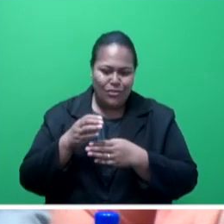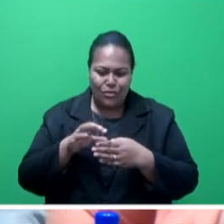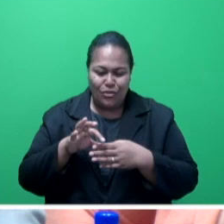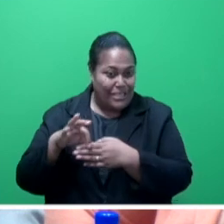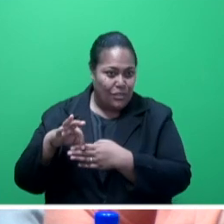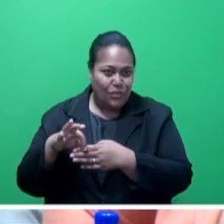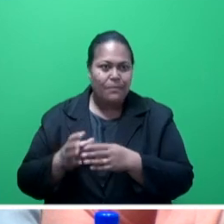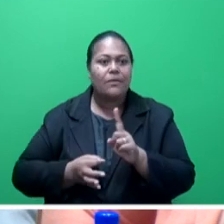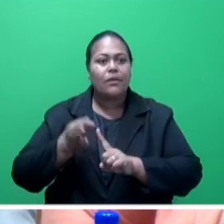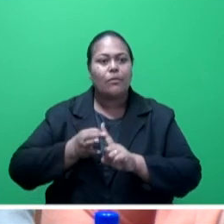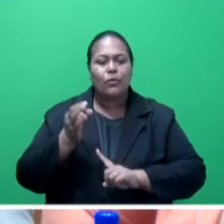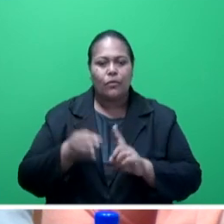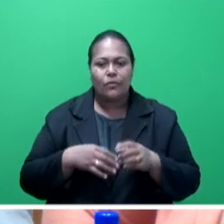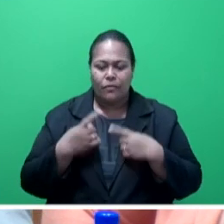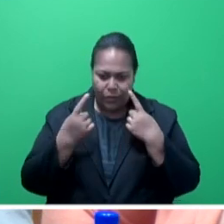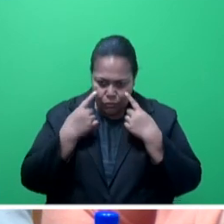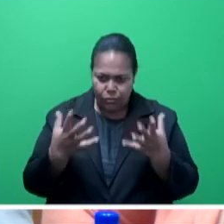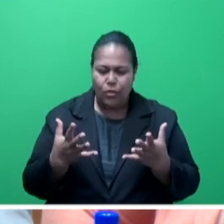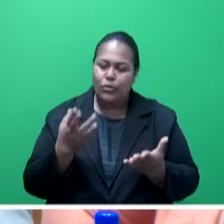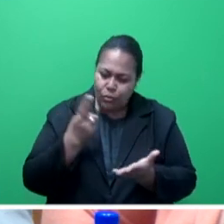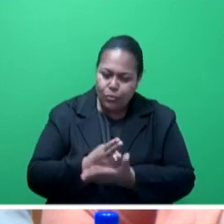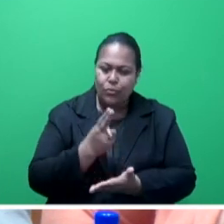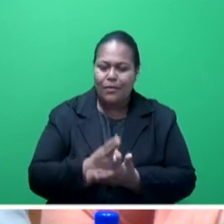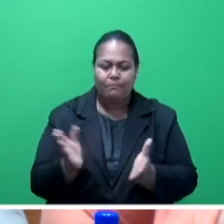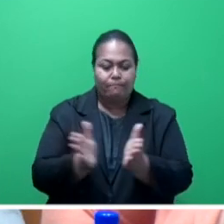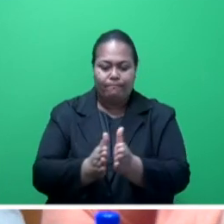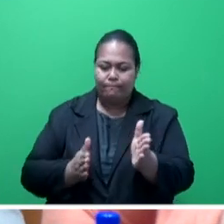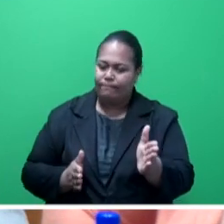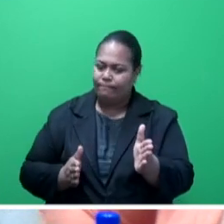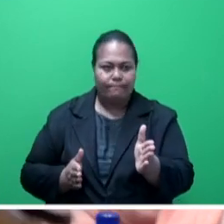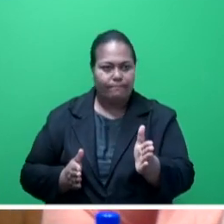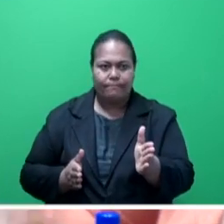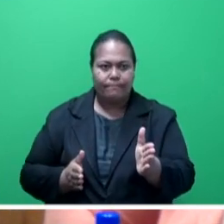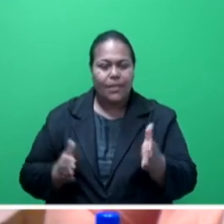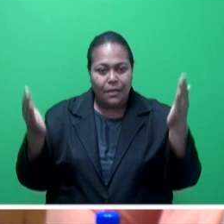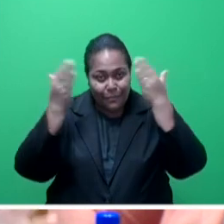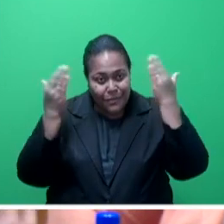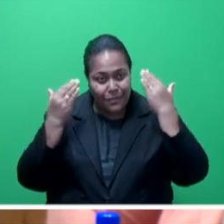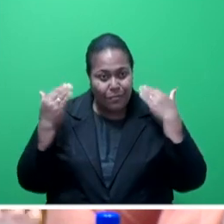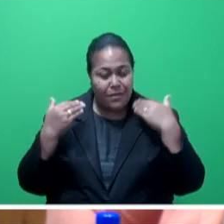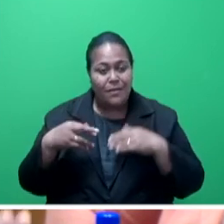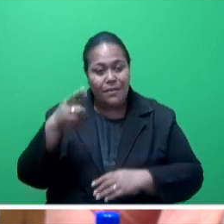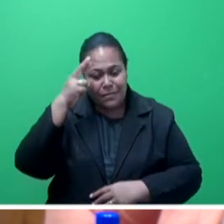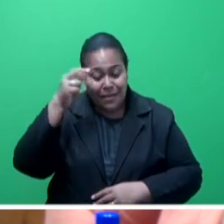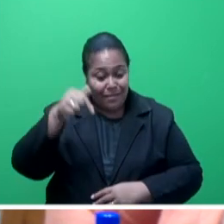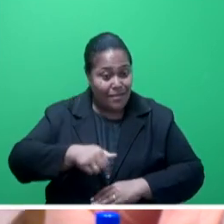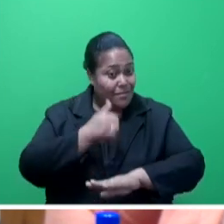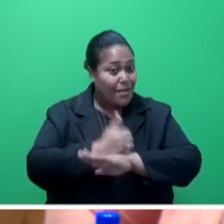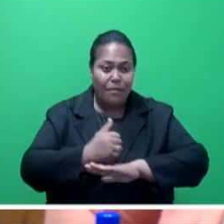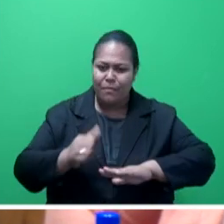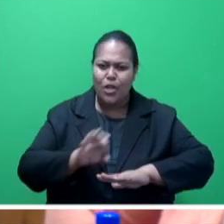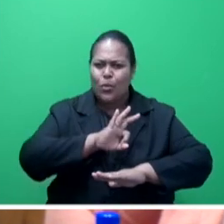that you will improve, ensure growth, and truly leave no one behind. Mr. Speaker, sir, this government does not sell